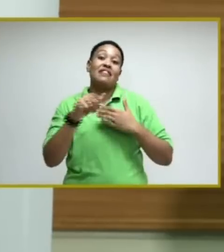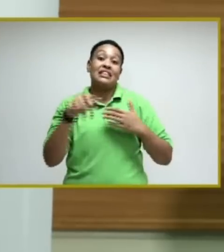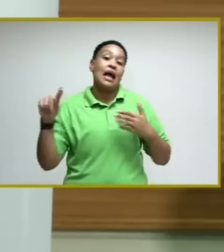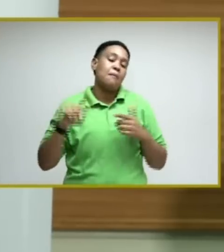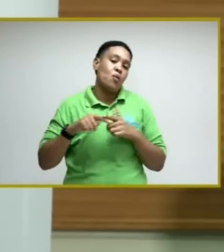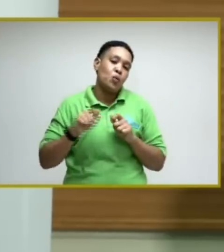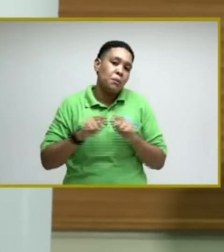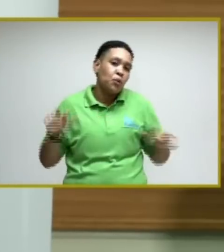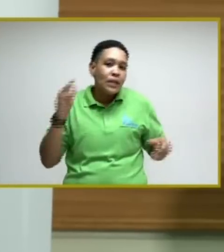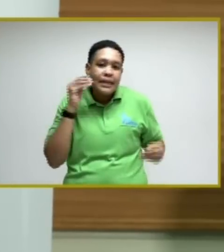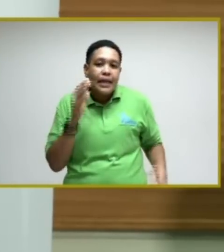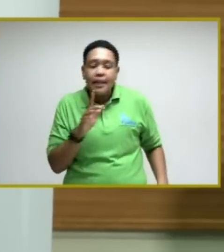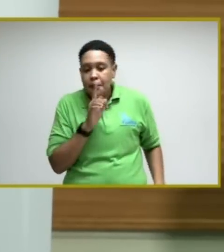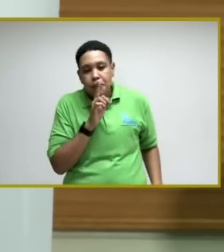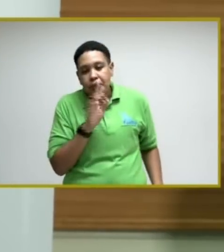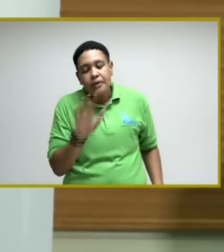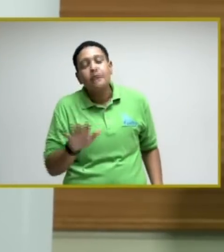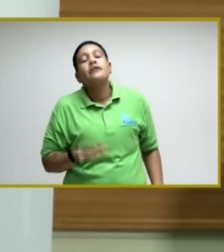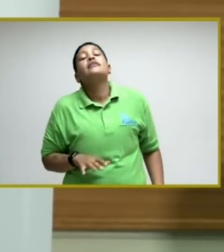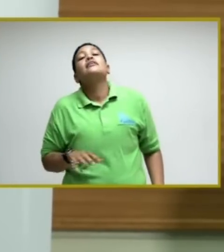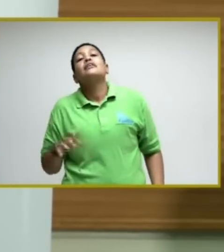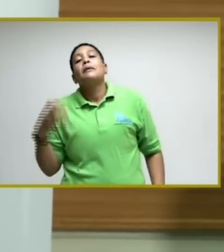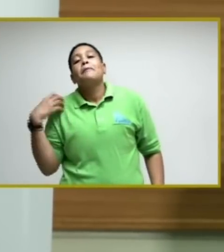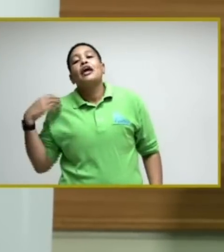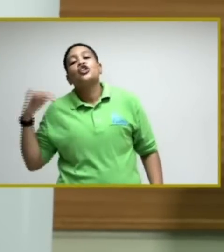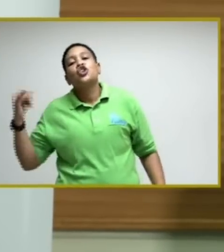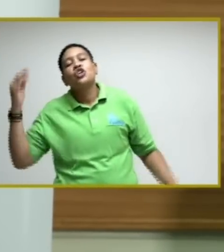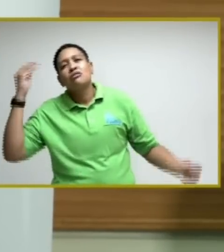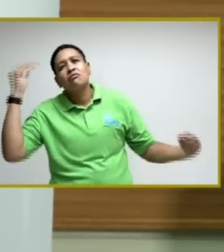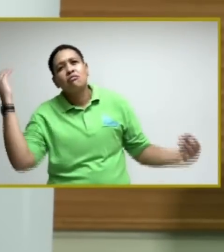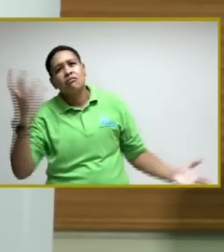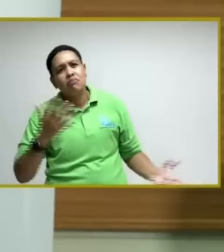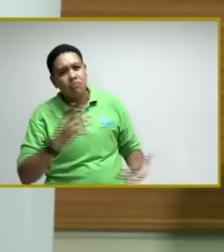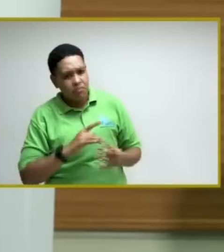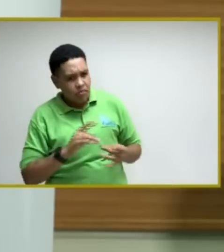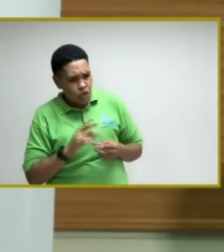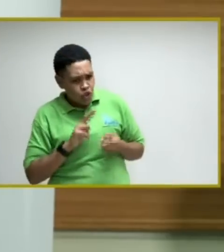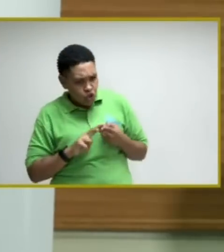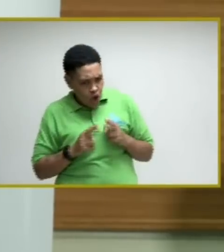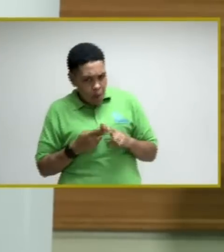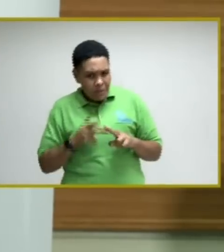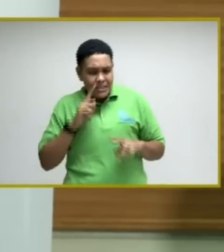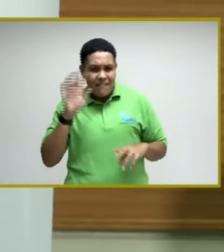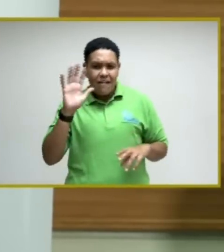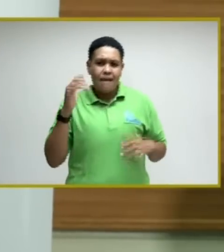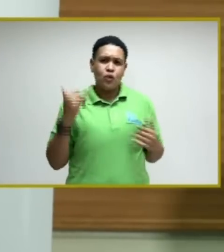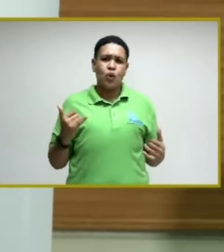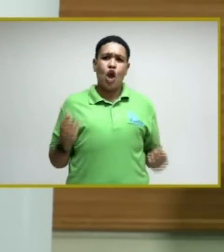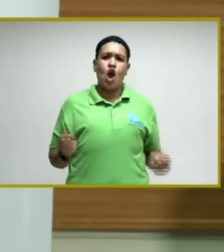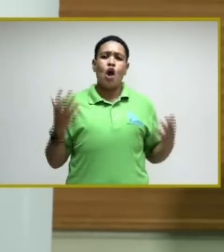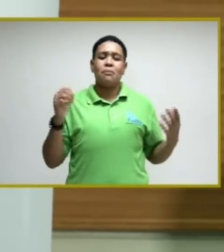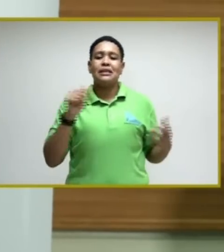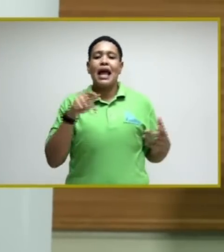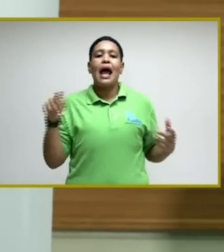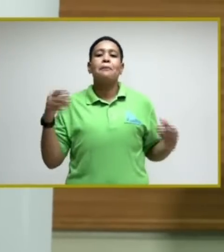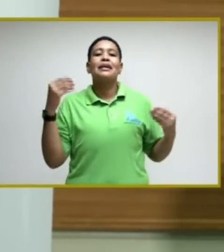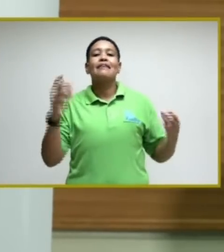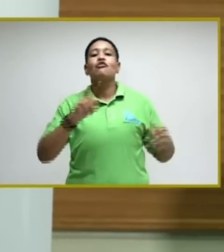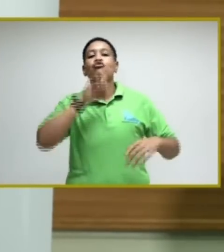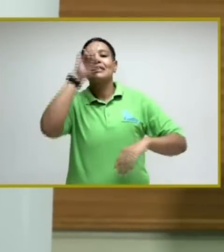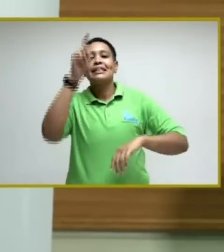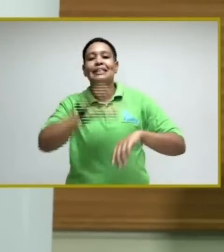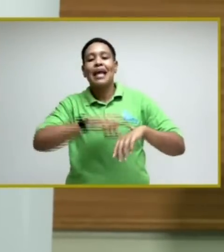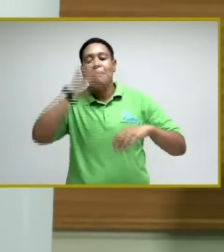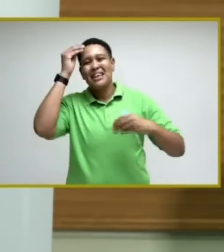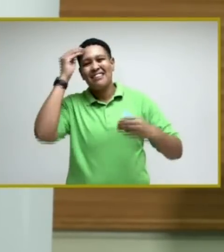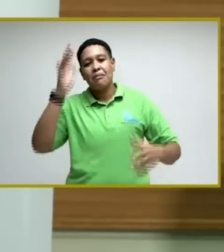out the data clearly. The PS just spoke to the numbers as of 5 o'clock today. The app gives us real-time